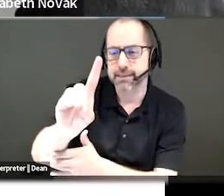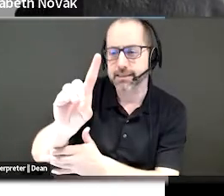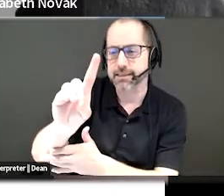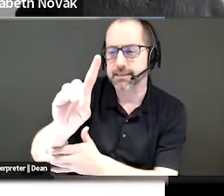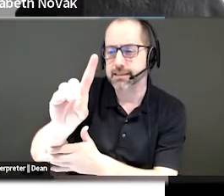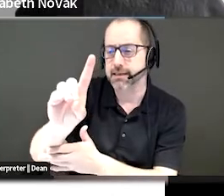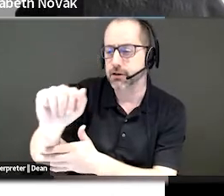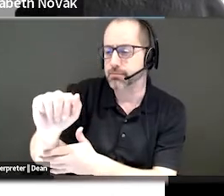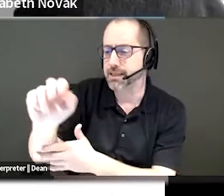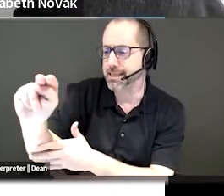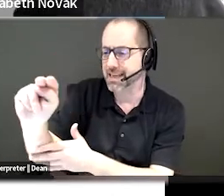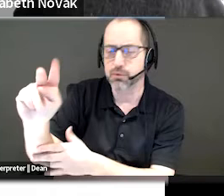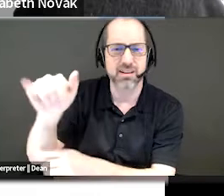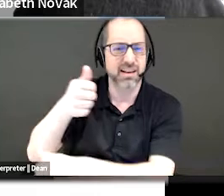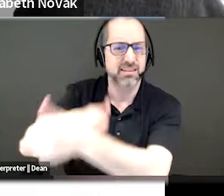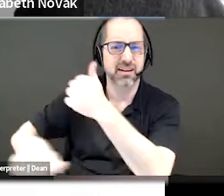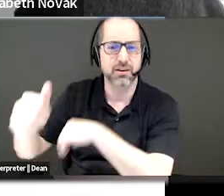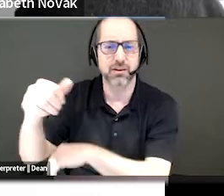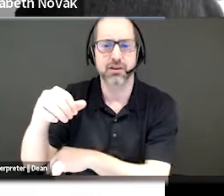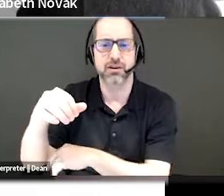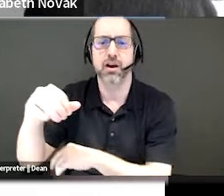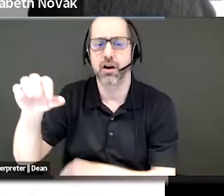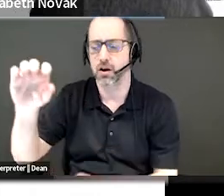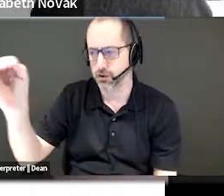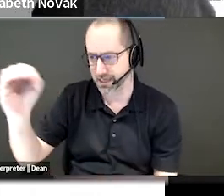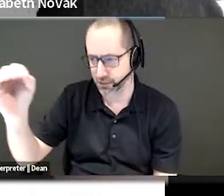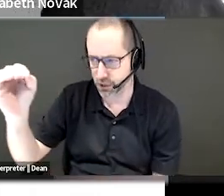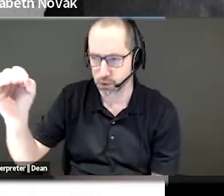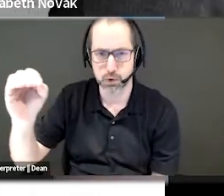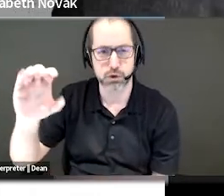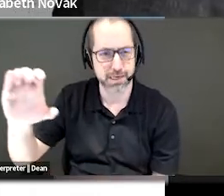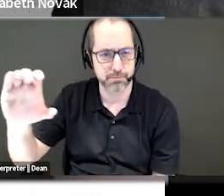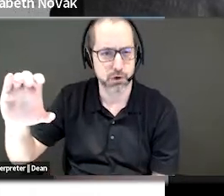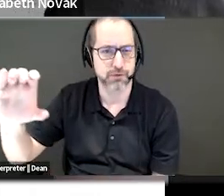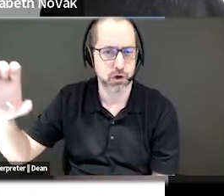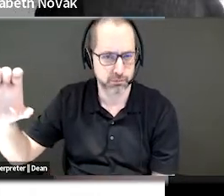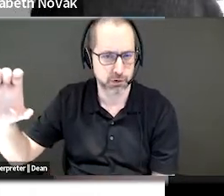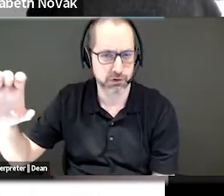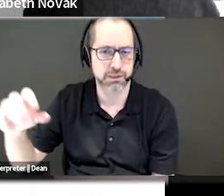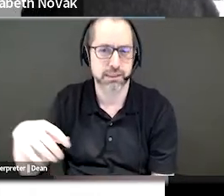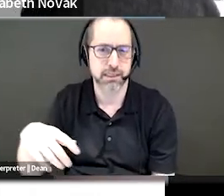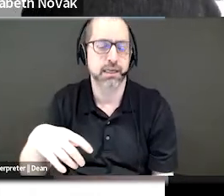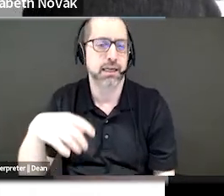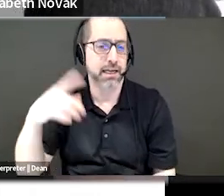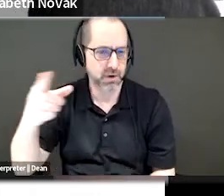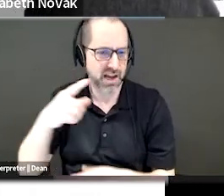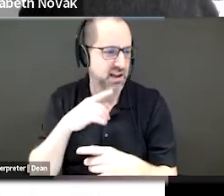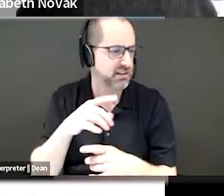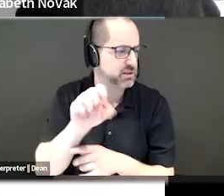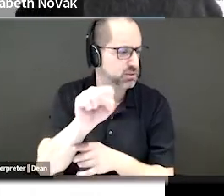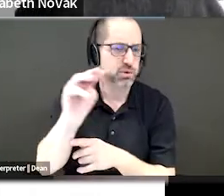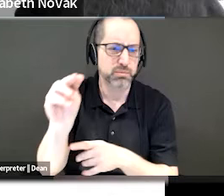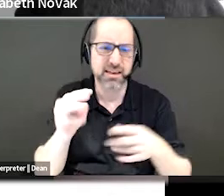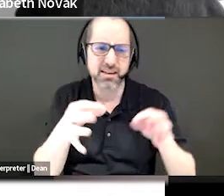of Commerce. Run by the Ontario Chamber of Commerce. We've got our social media handles right